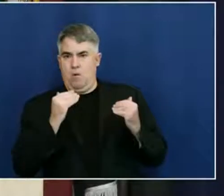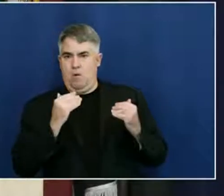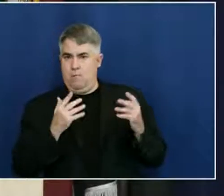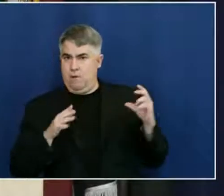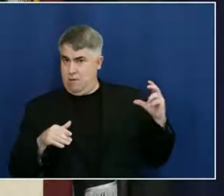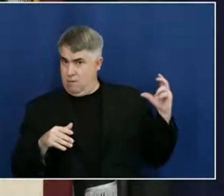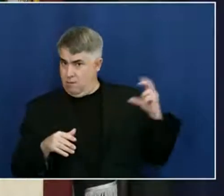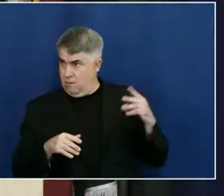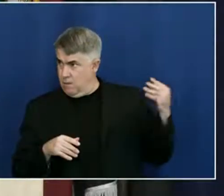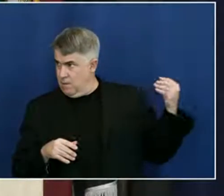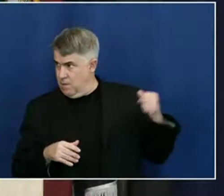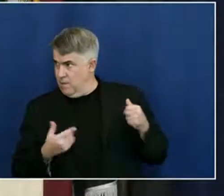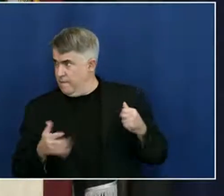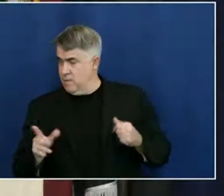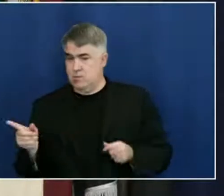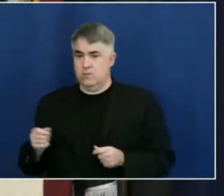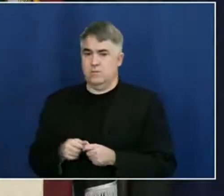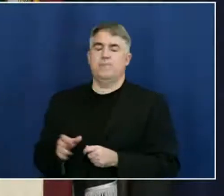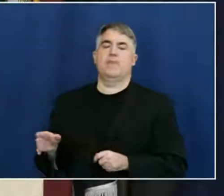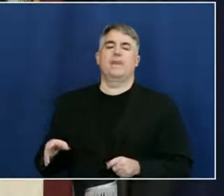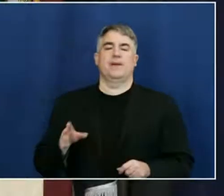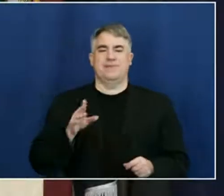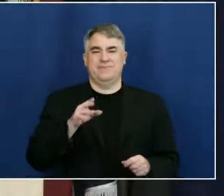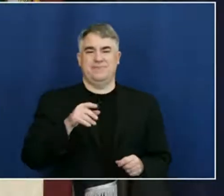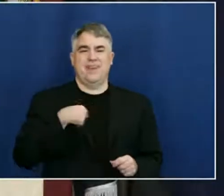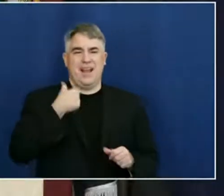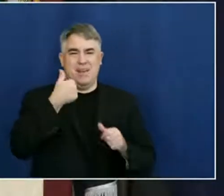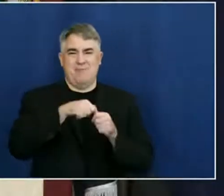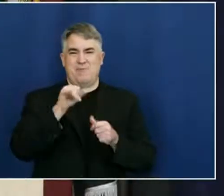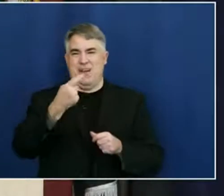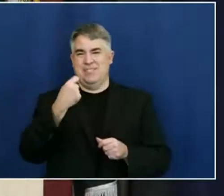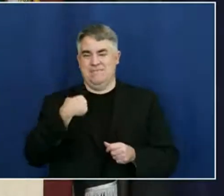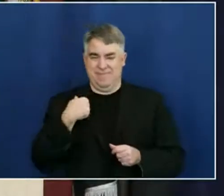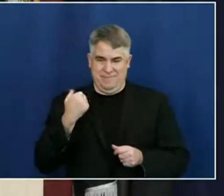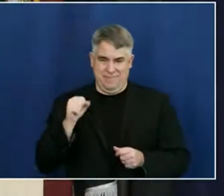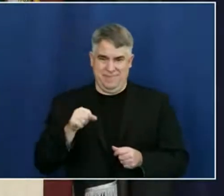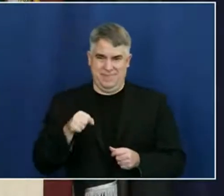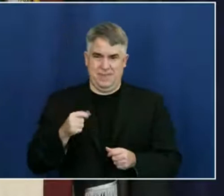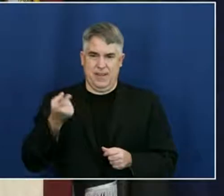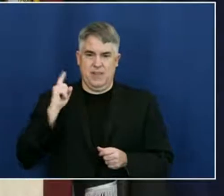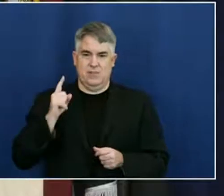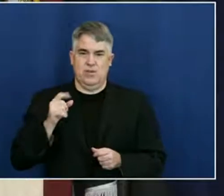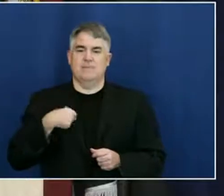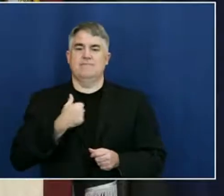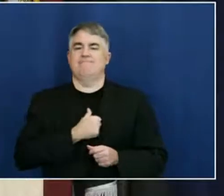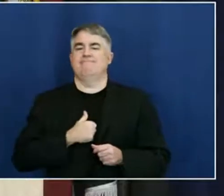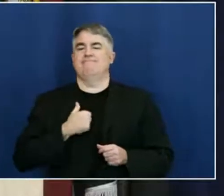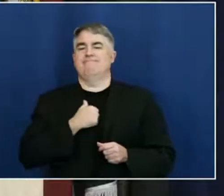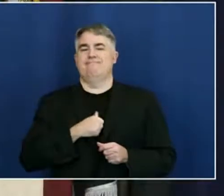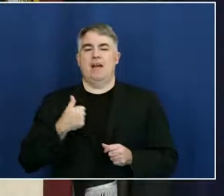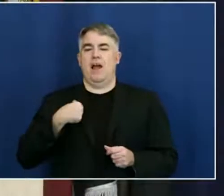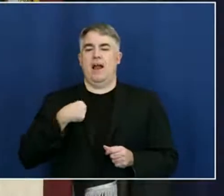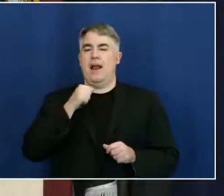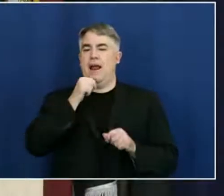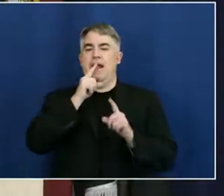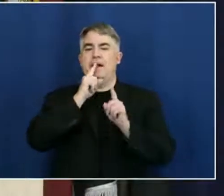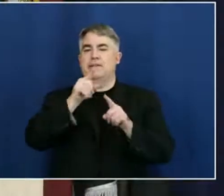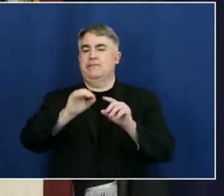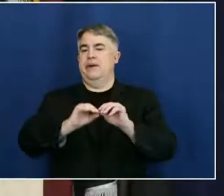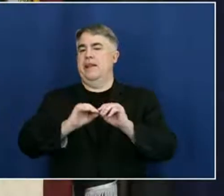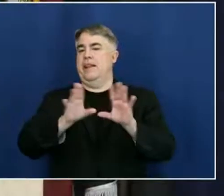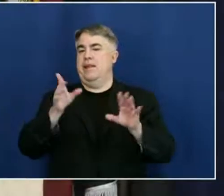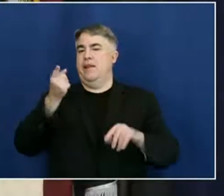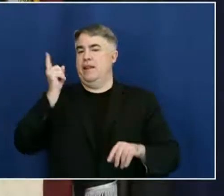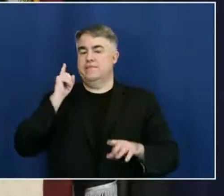be great. Yeah, so I apologize. I remember you asked that last week, and it did get buried in a whole bunch. That's my apology for that. We've been